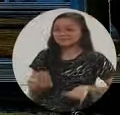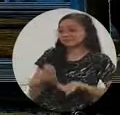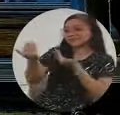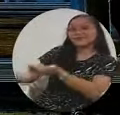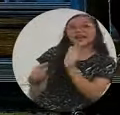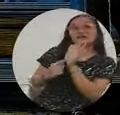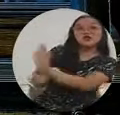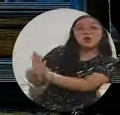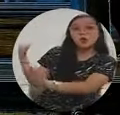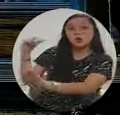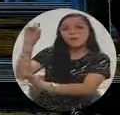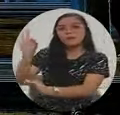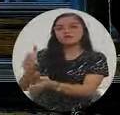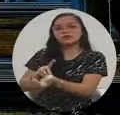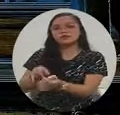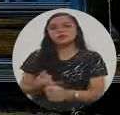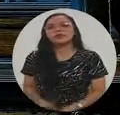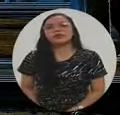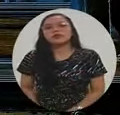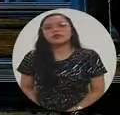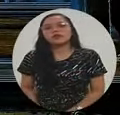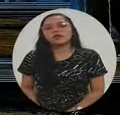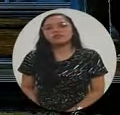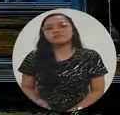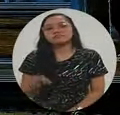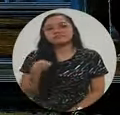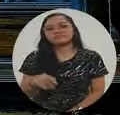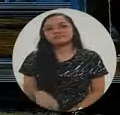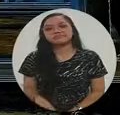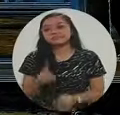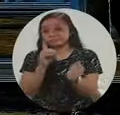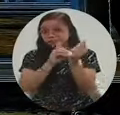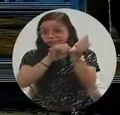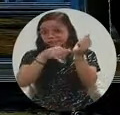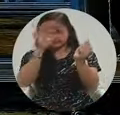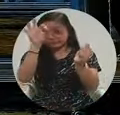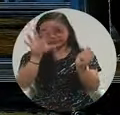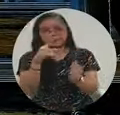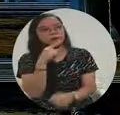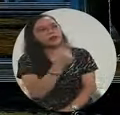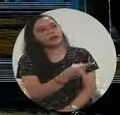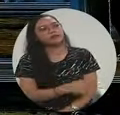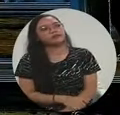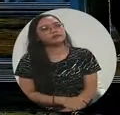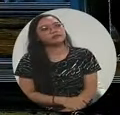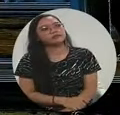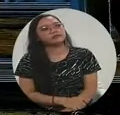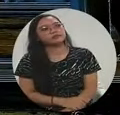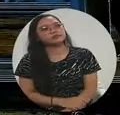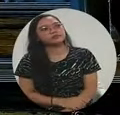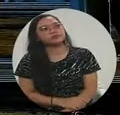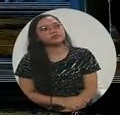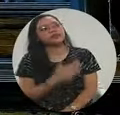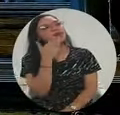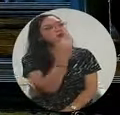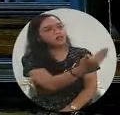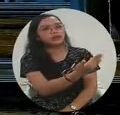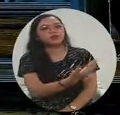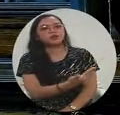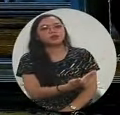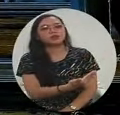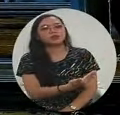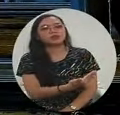that. And he was talking and talking and talking. I said, Dr. Nelson, I really appreciate you thinking